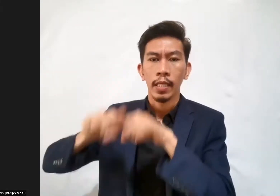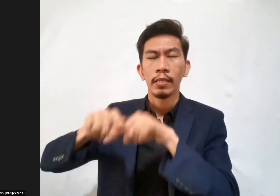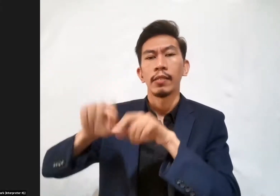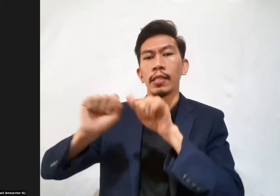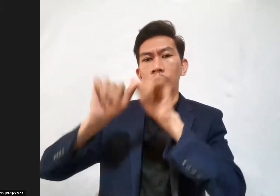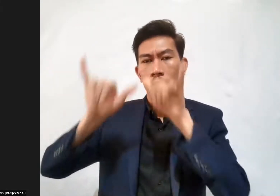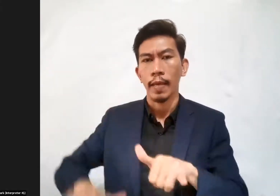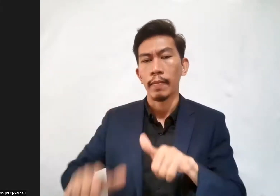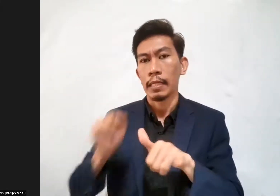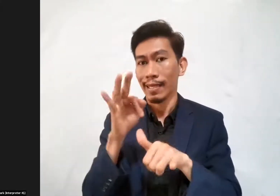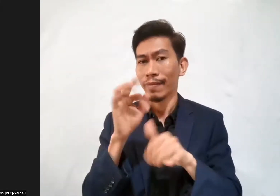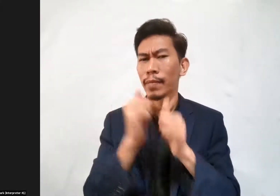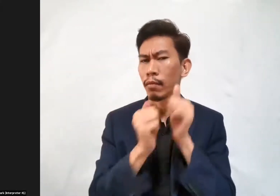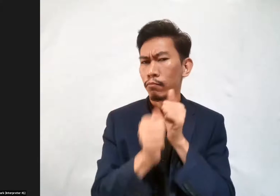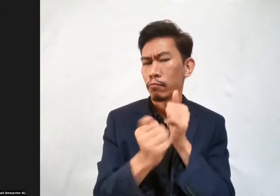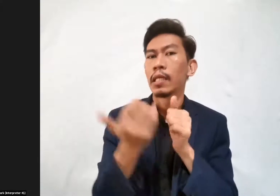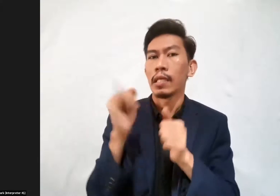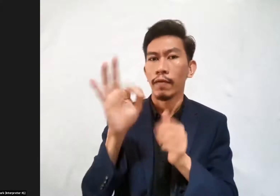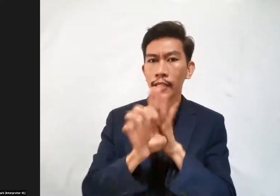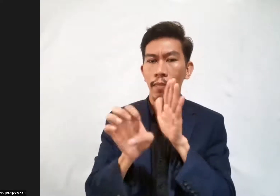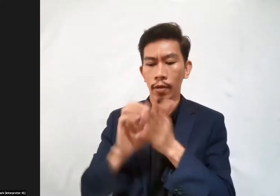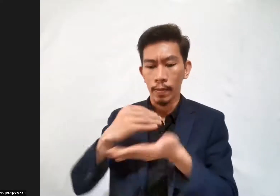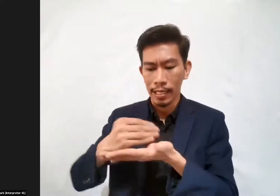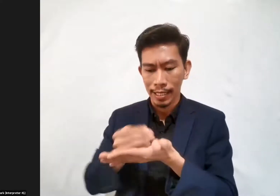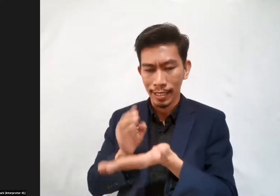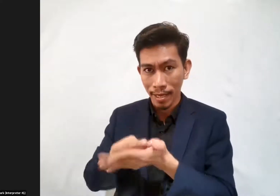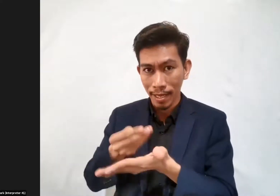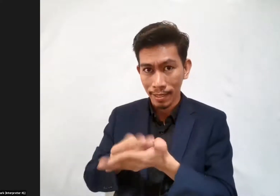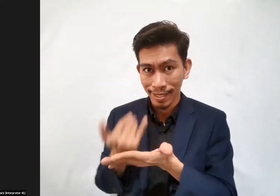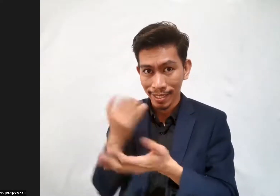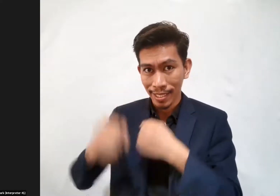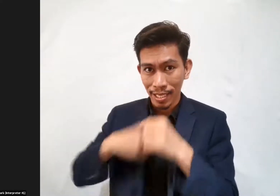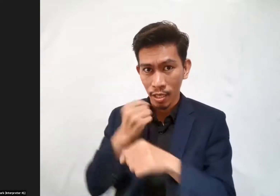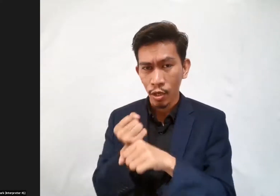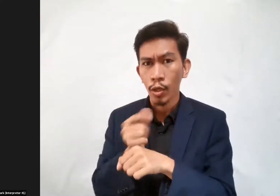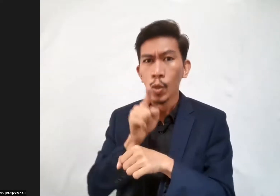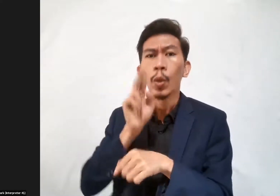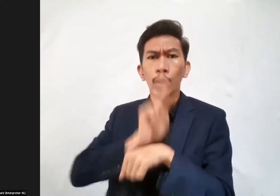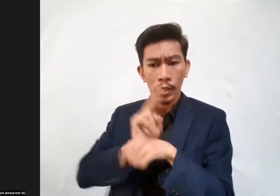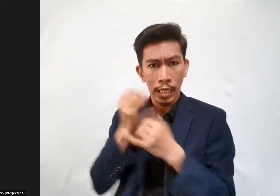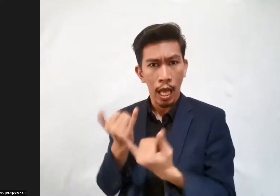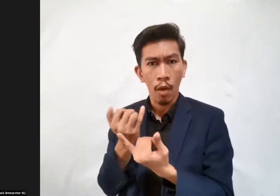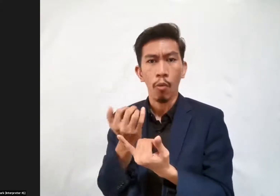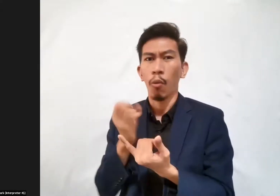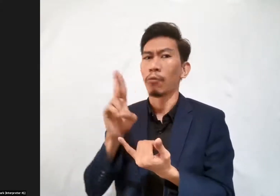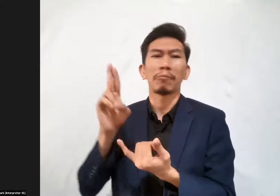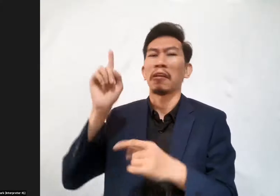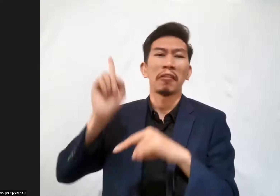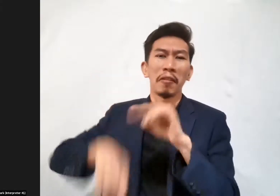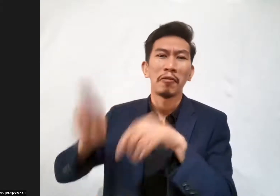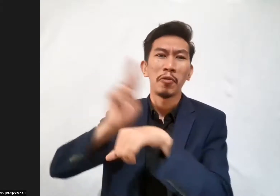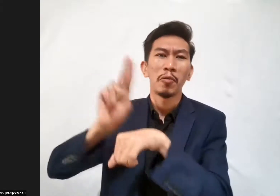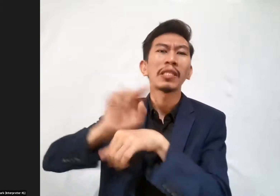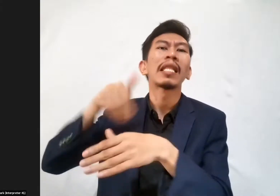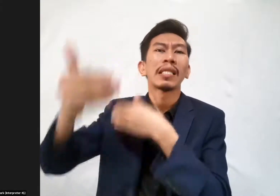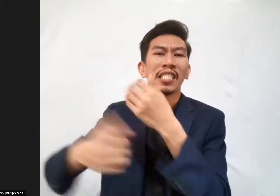meaning if you're allocated the money this year, you use it or you lose it. Because in the past, the money